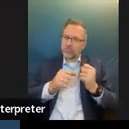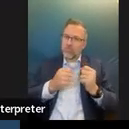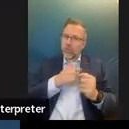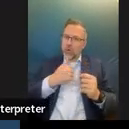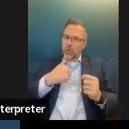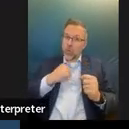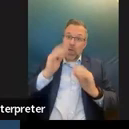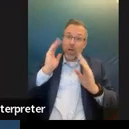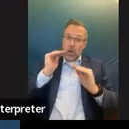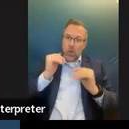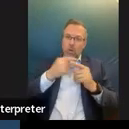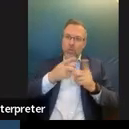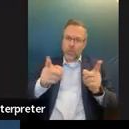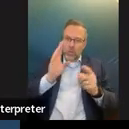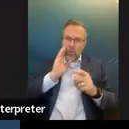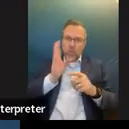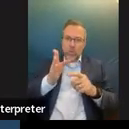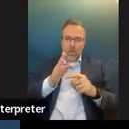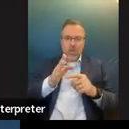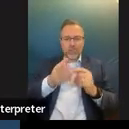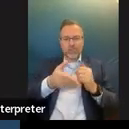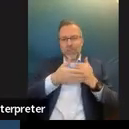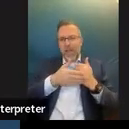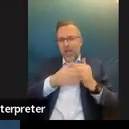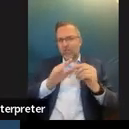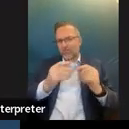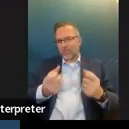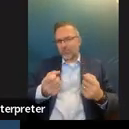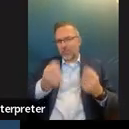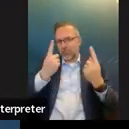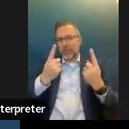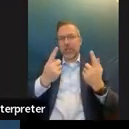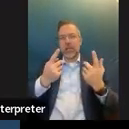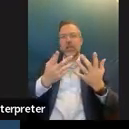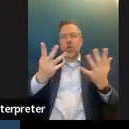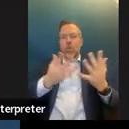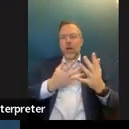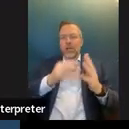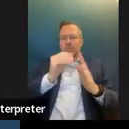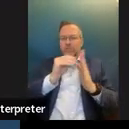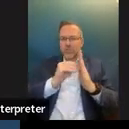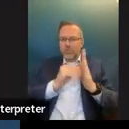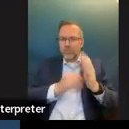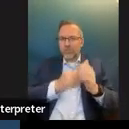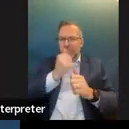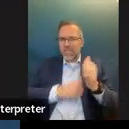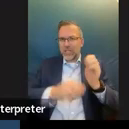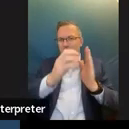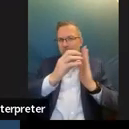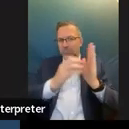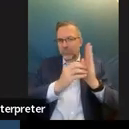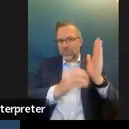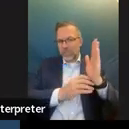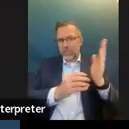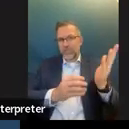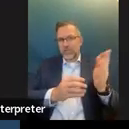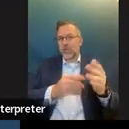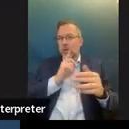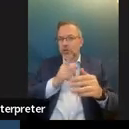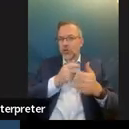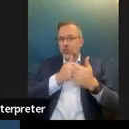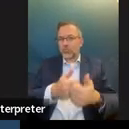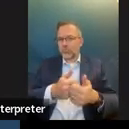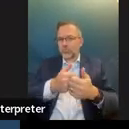hope will really clarify for you exactly what needs to be included in each component of the IEP for compliance.